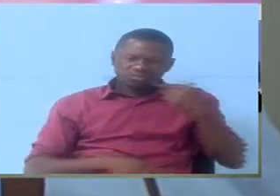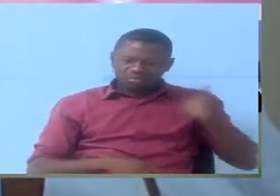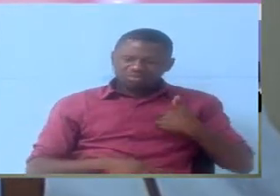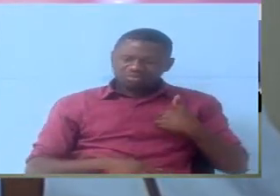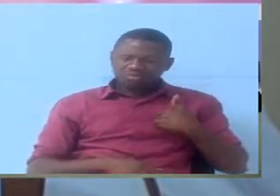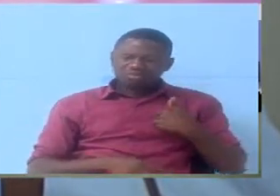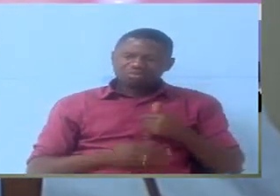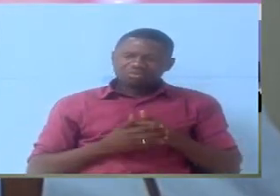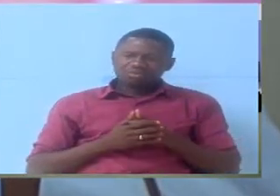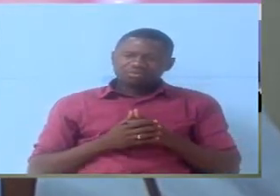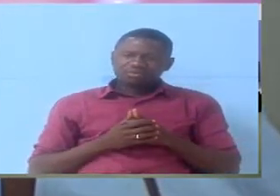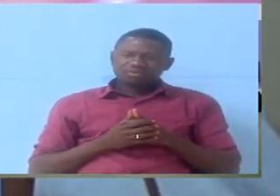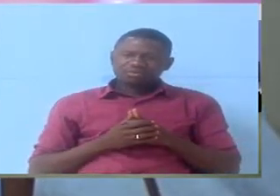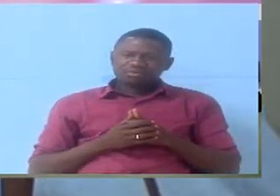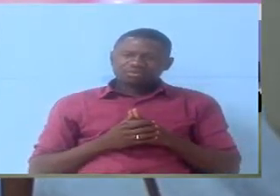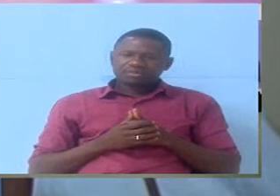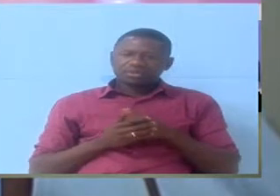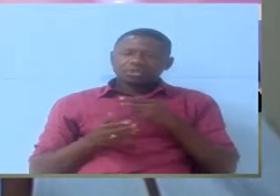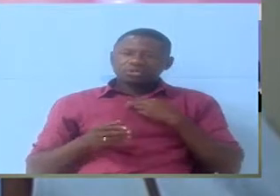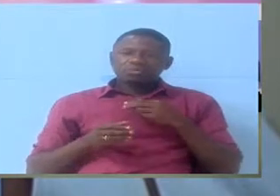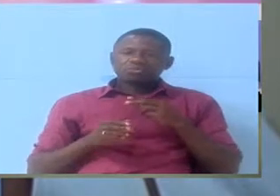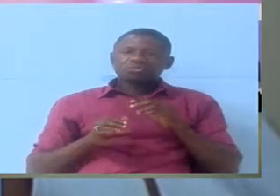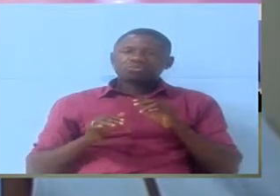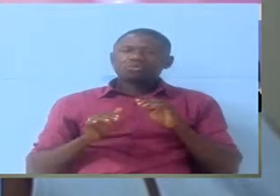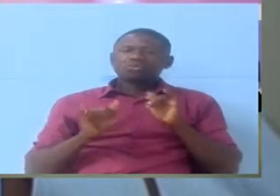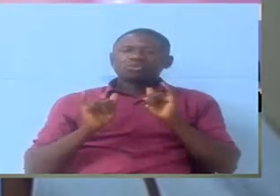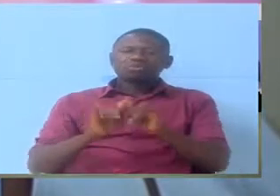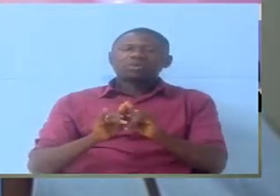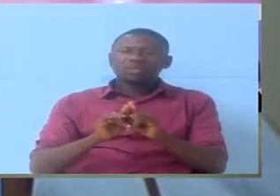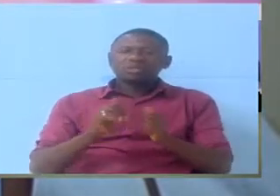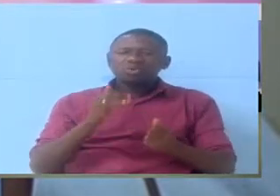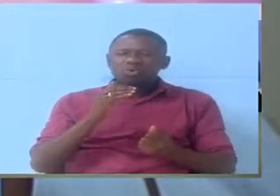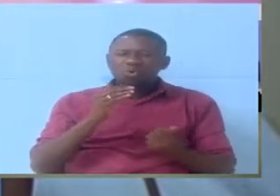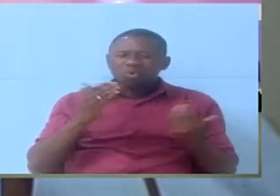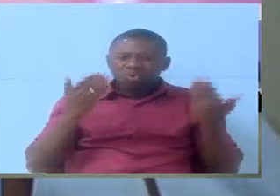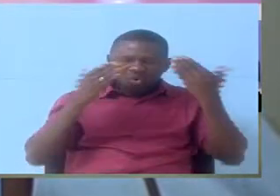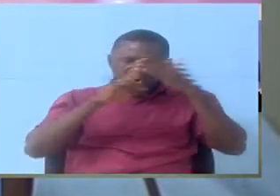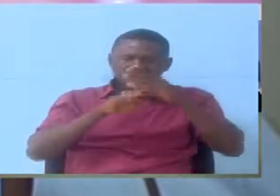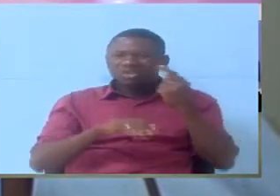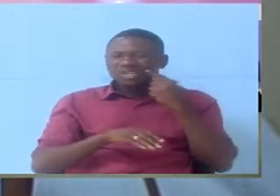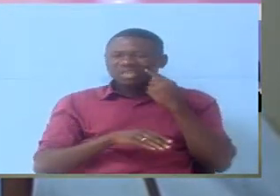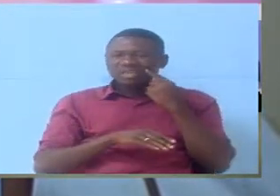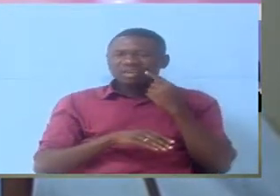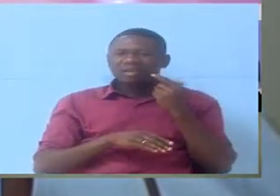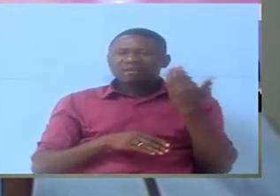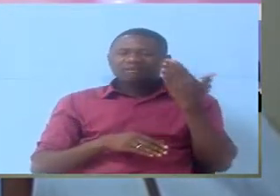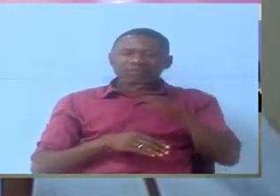killed, you spent the whole day from morning to evening.